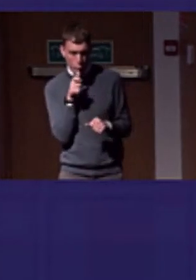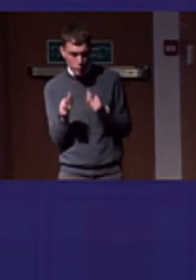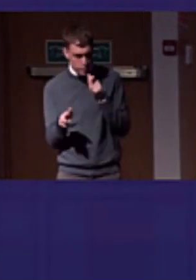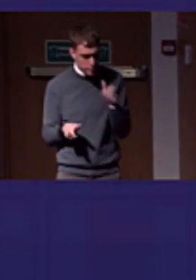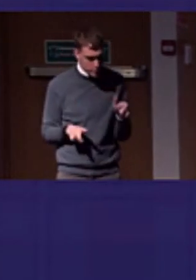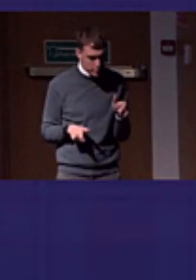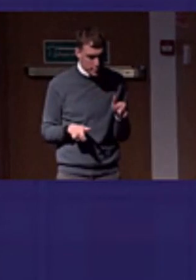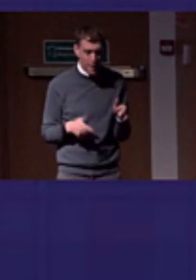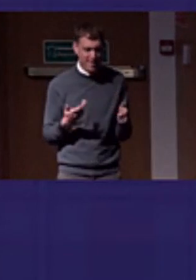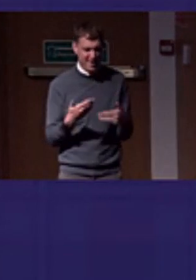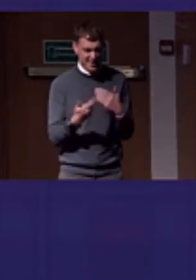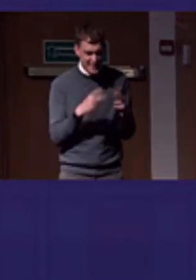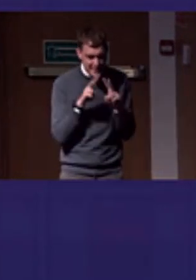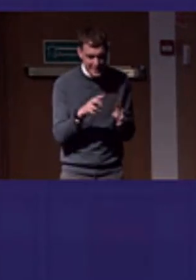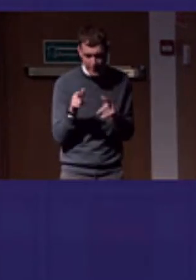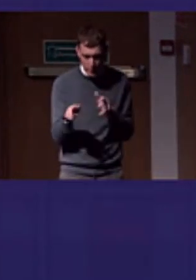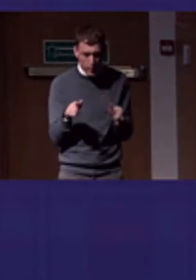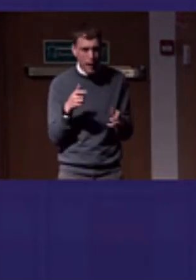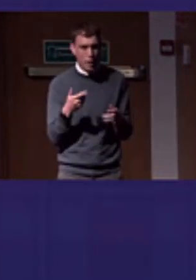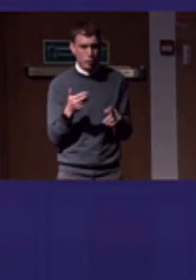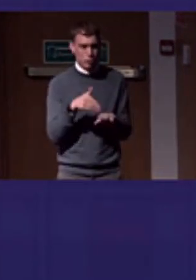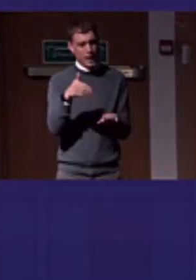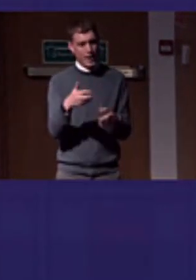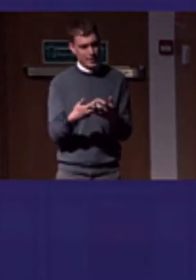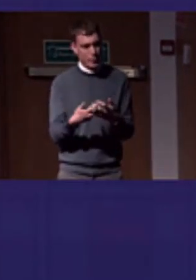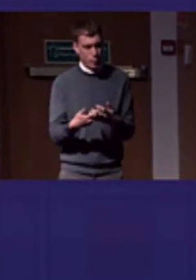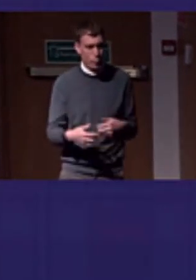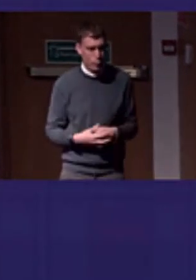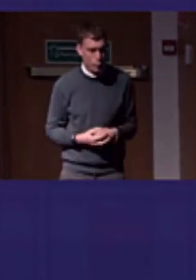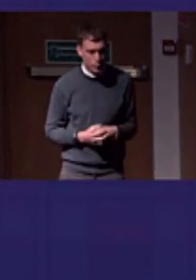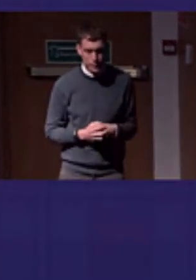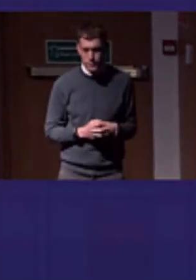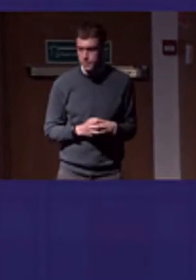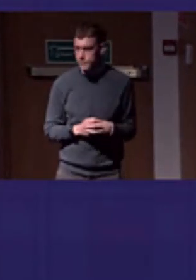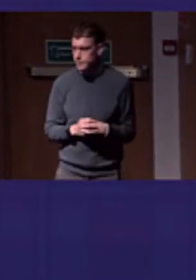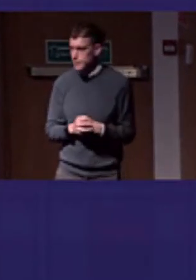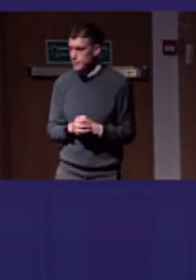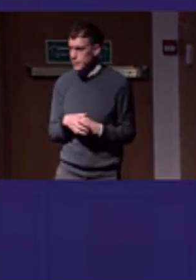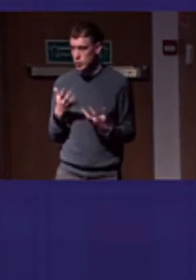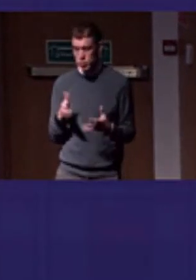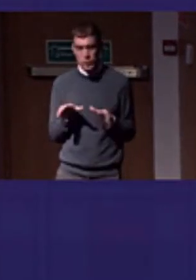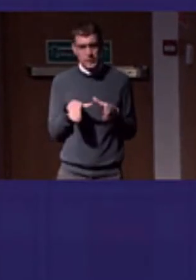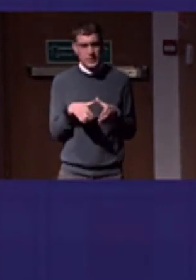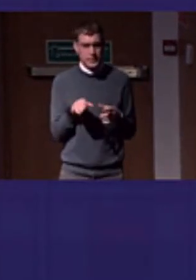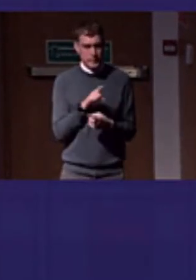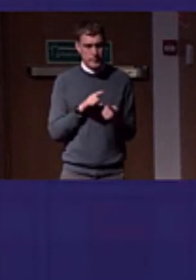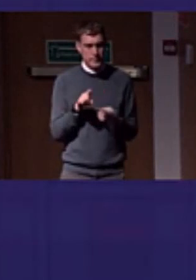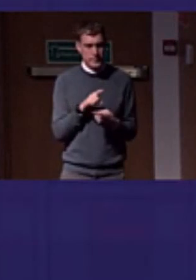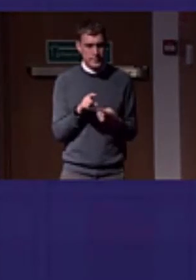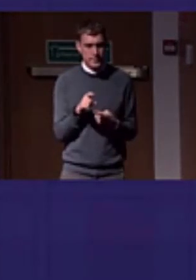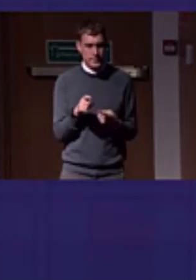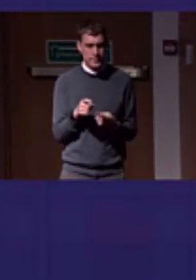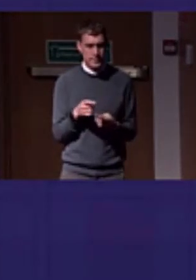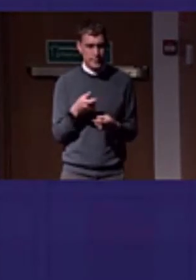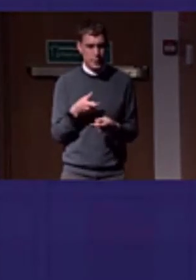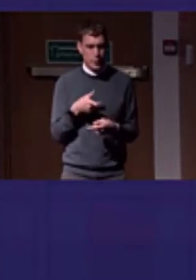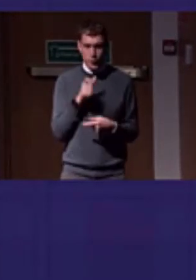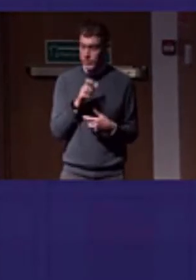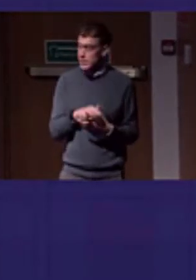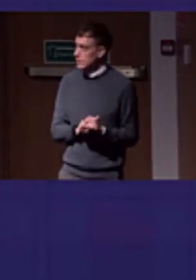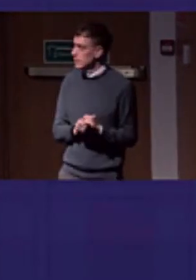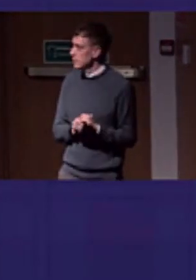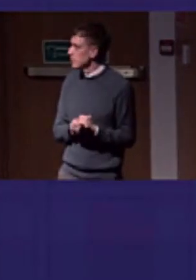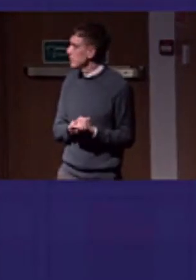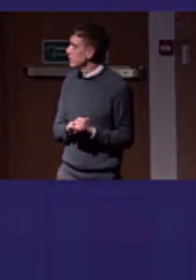So in our team meetings, this is the conversation I say. It's my team meeting. We're having coffee, finally in person.